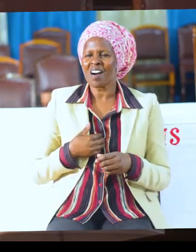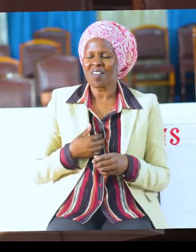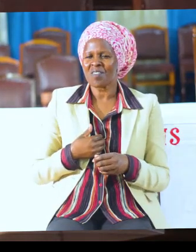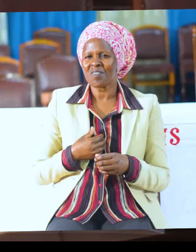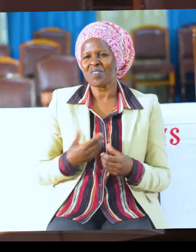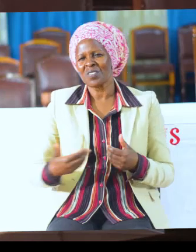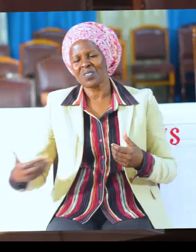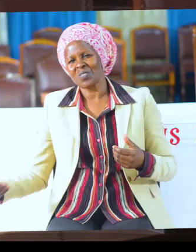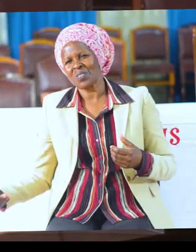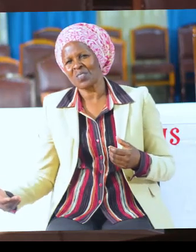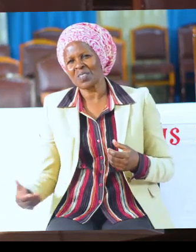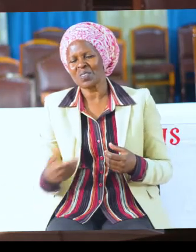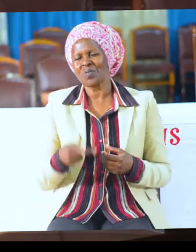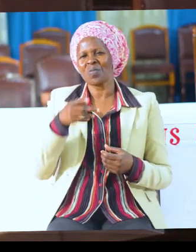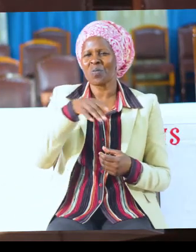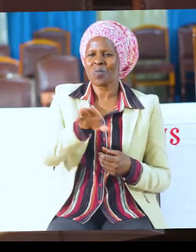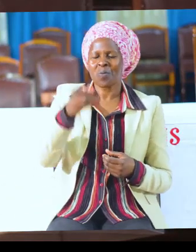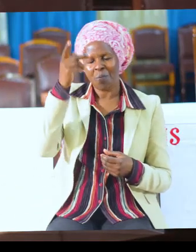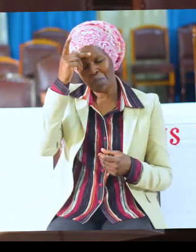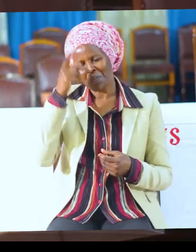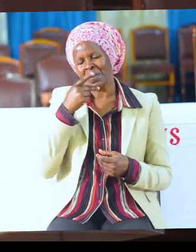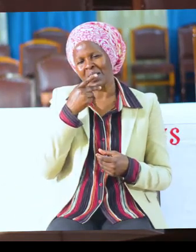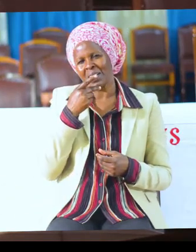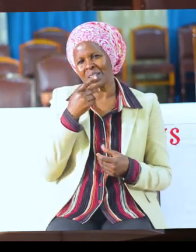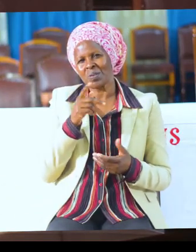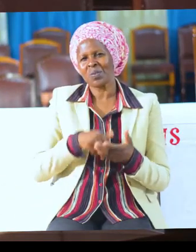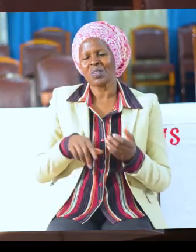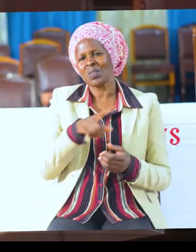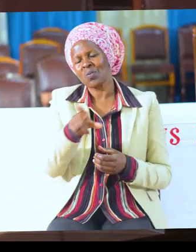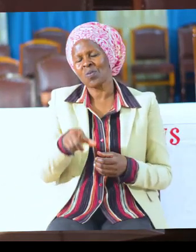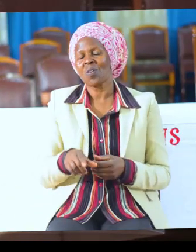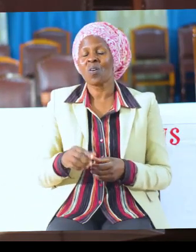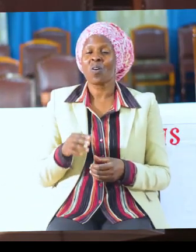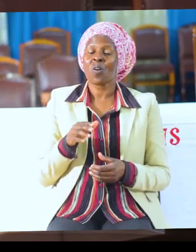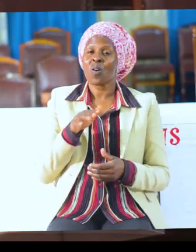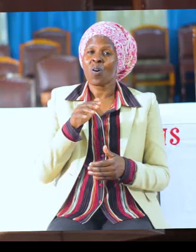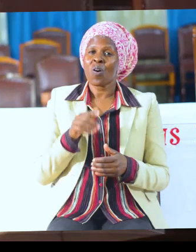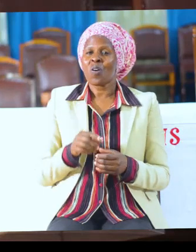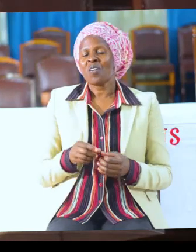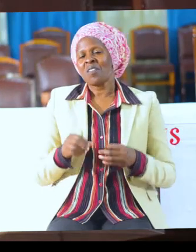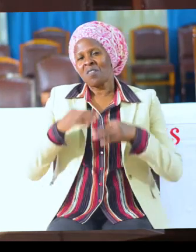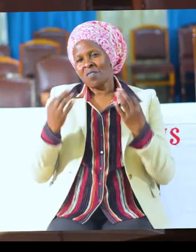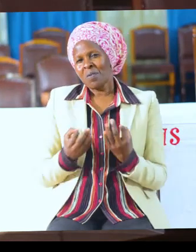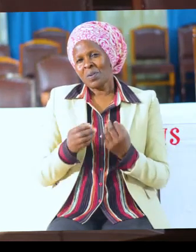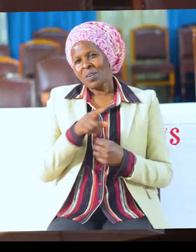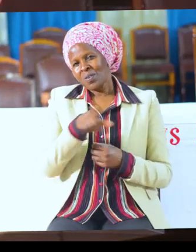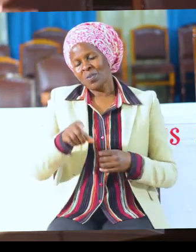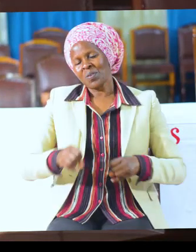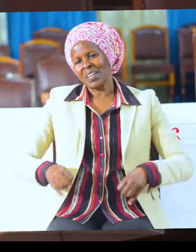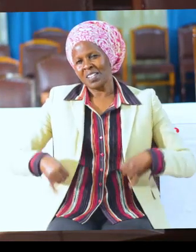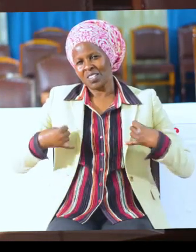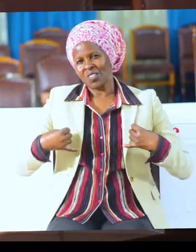maybe you have children. Maybe you have your parent. We have what we can call our families, and we are able to enjoy. When